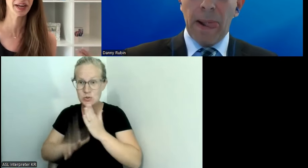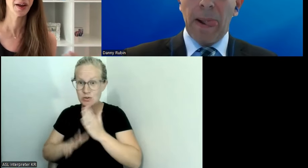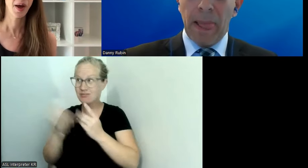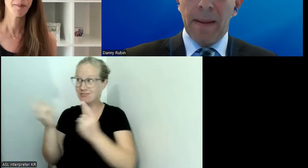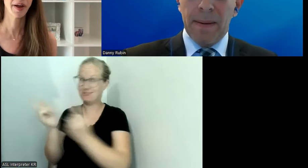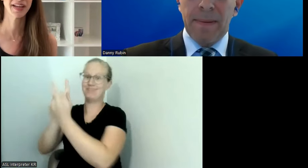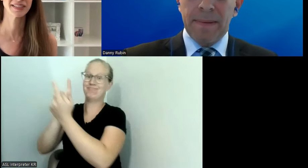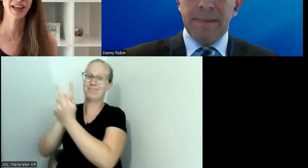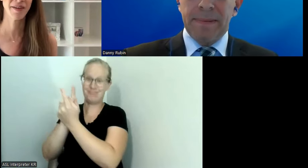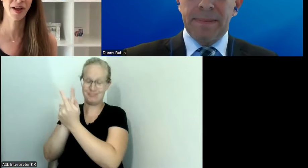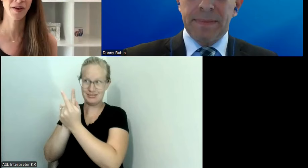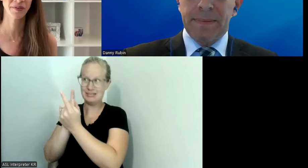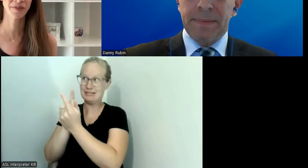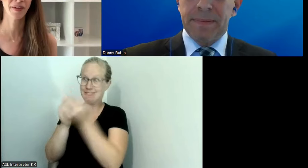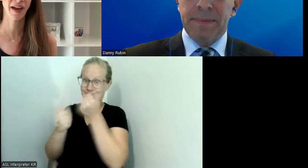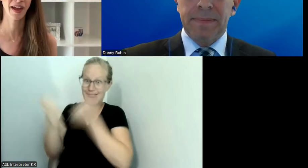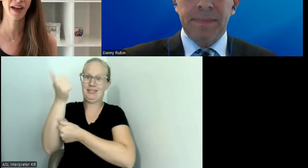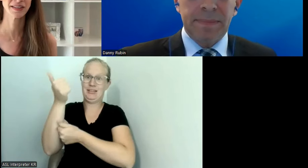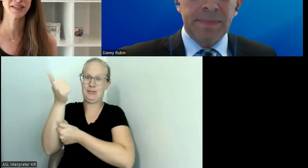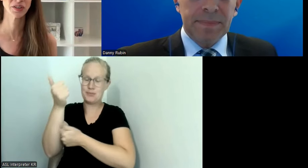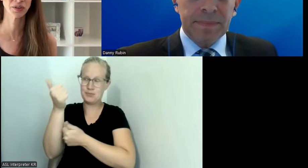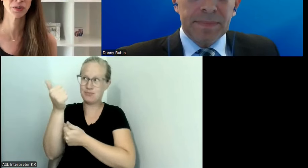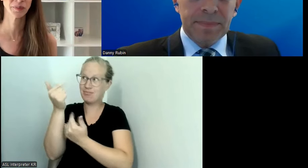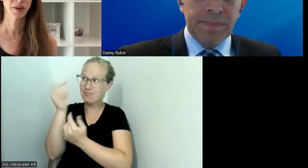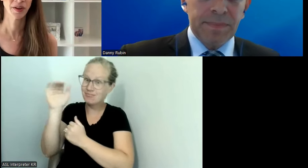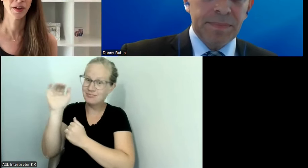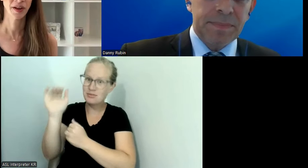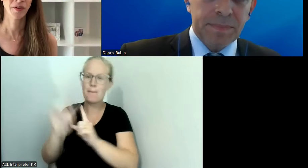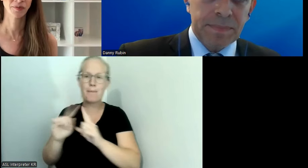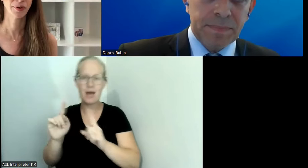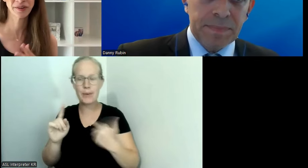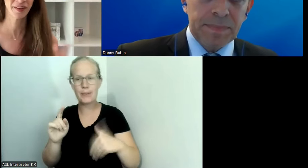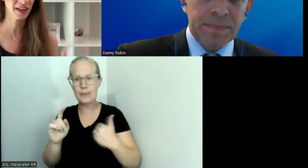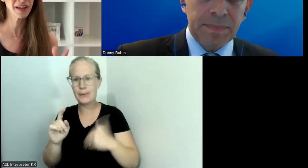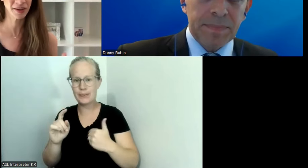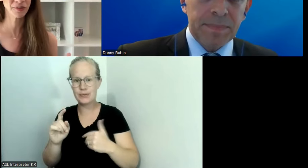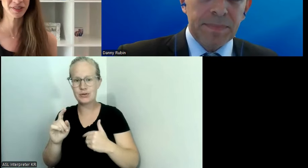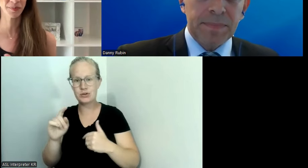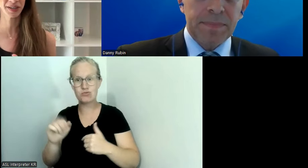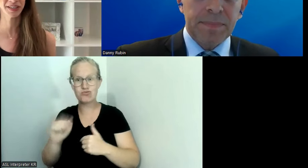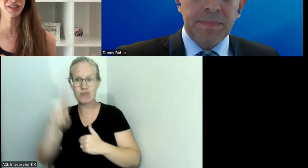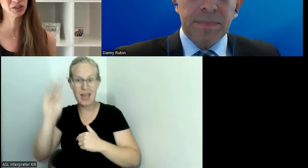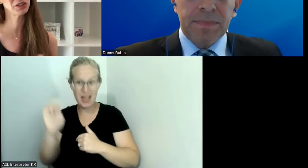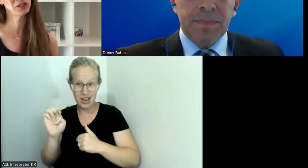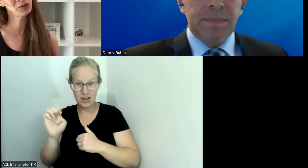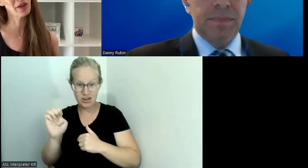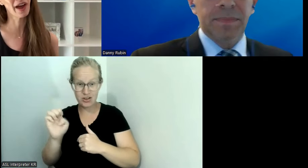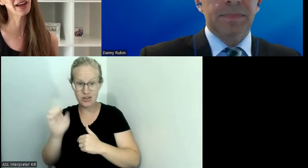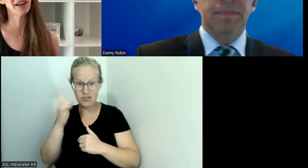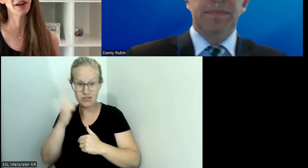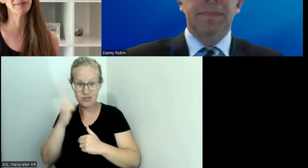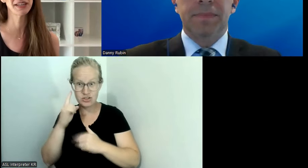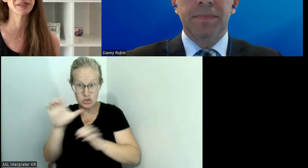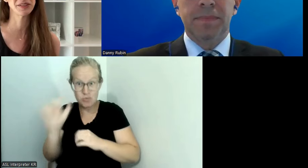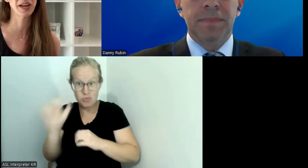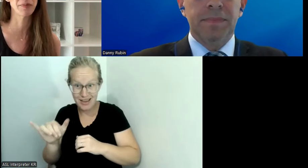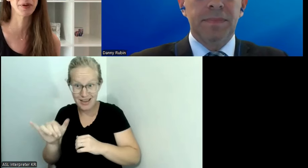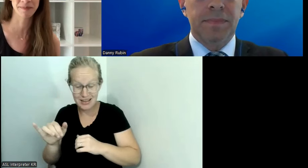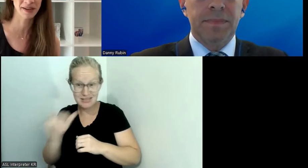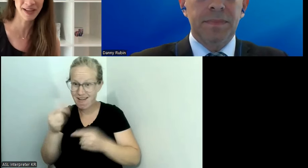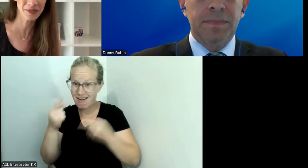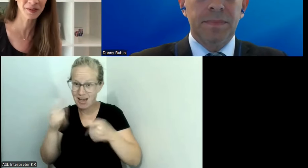that company, but I found that it's such a rare thing. think for somebody to, to do that, um, to,